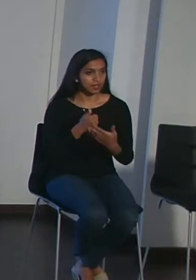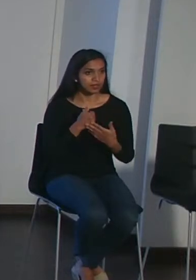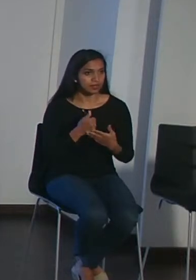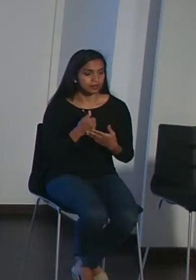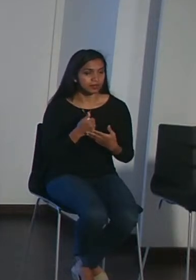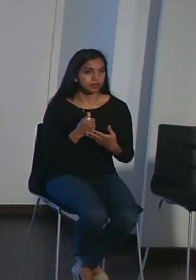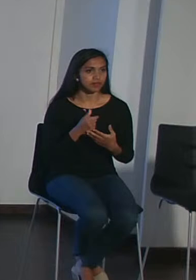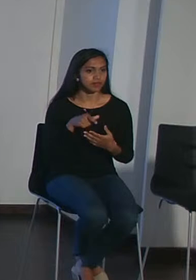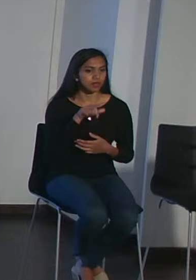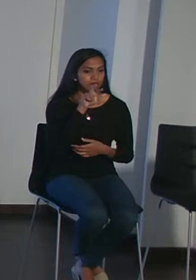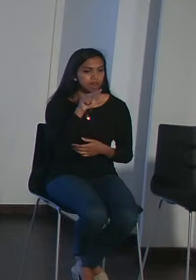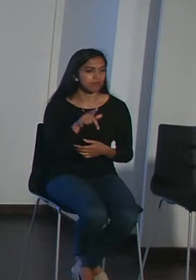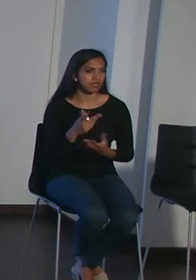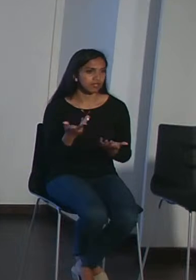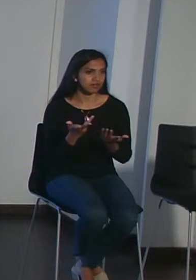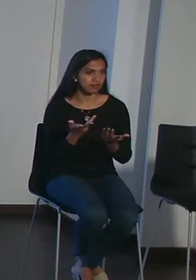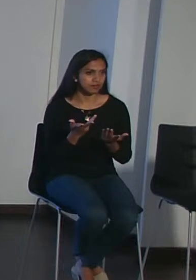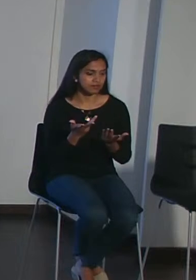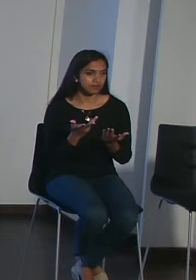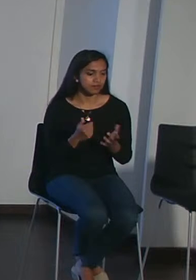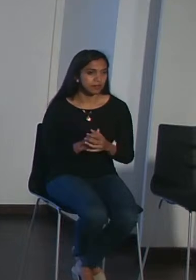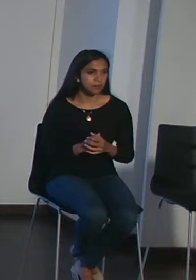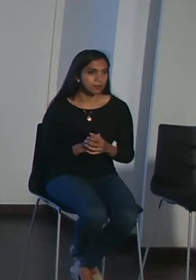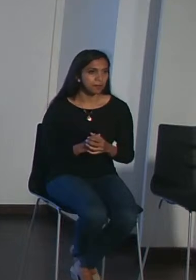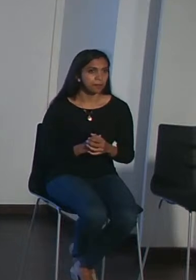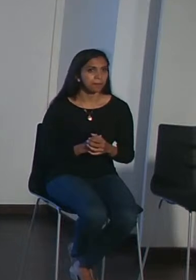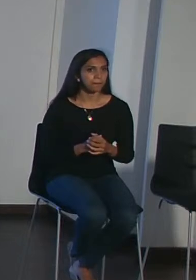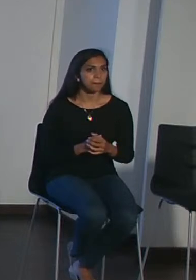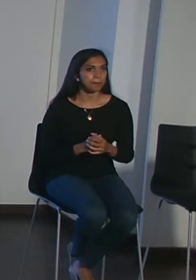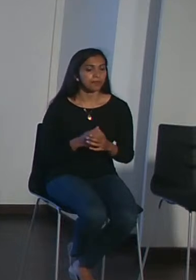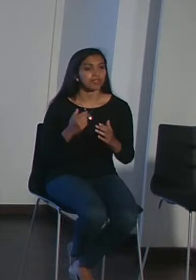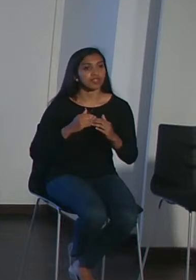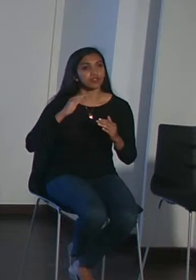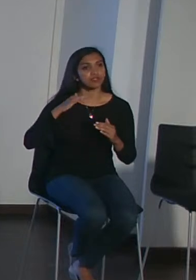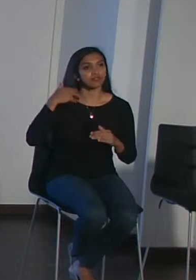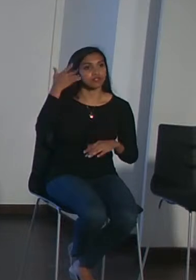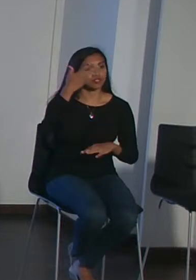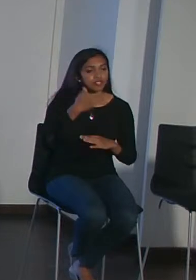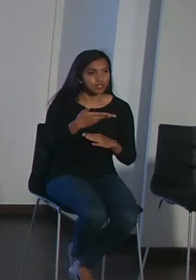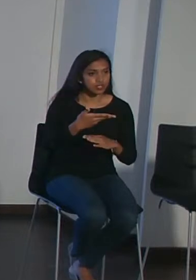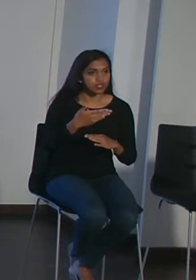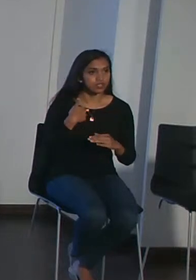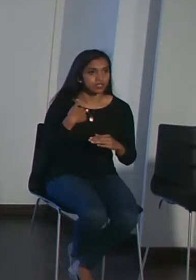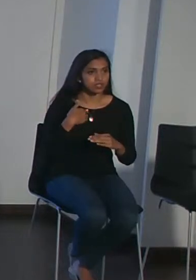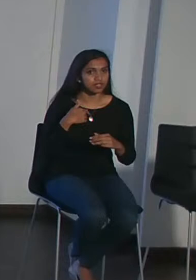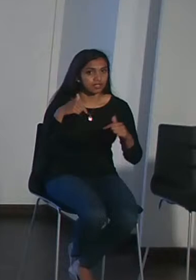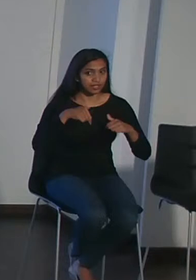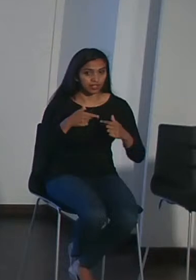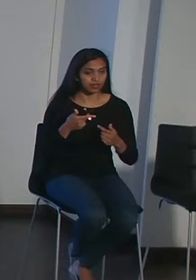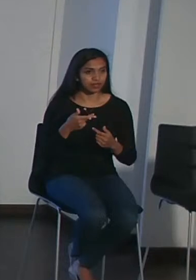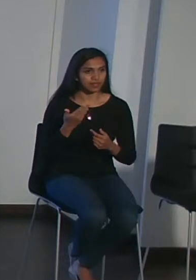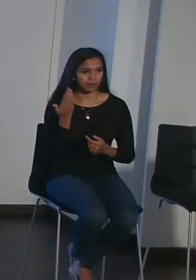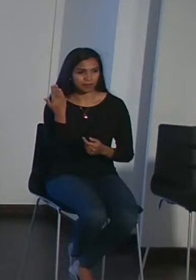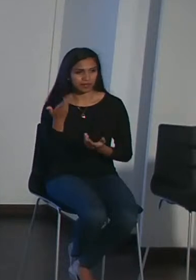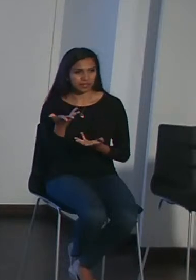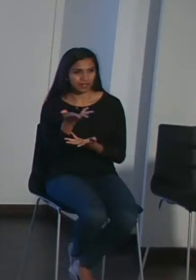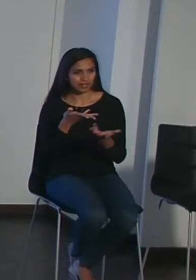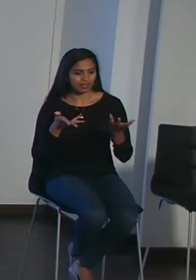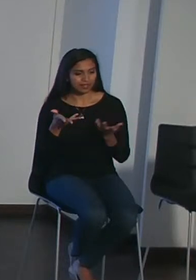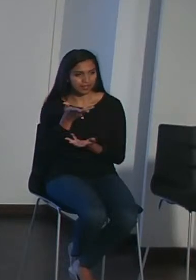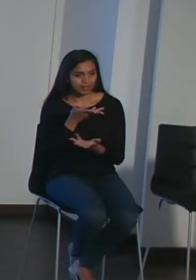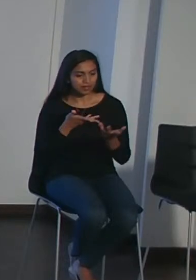really means. And again, with coming back to future landing, a recent conversation I had with somebody who wanted to write on